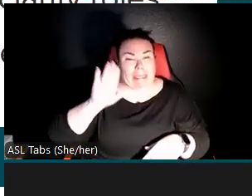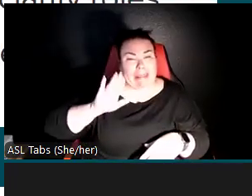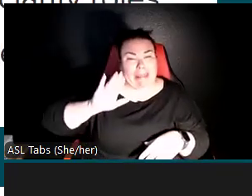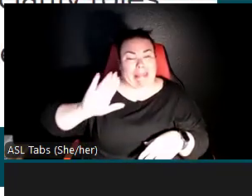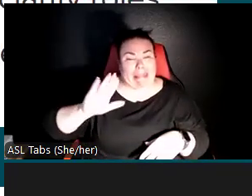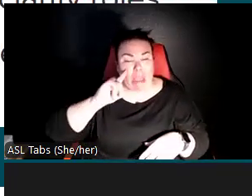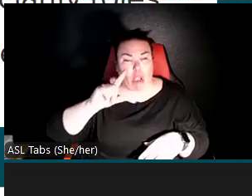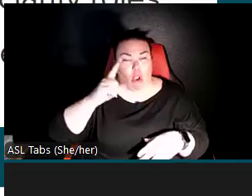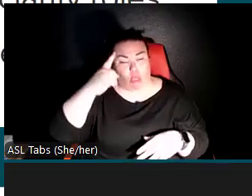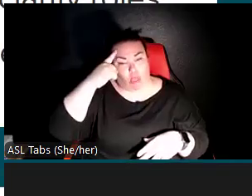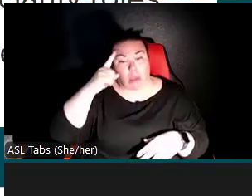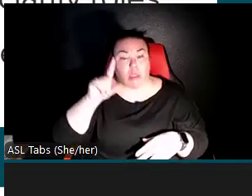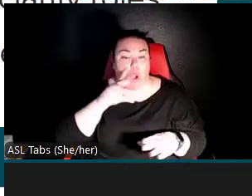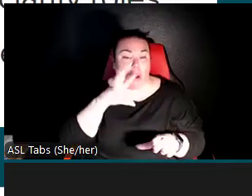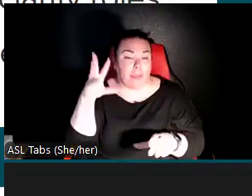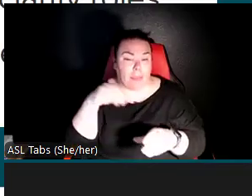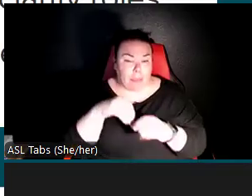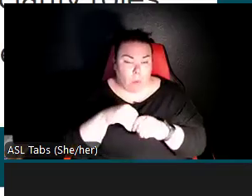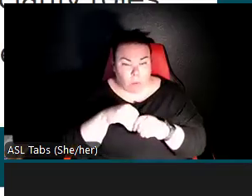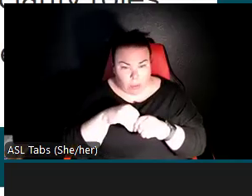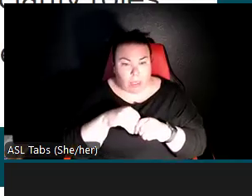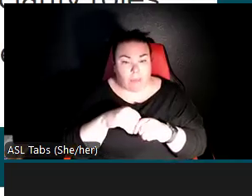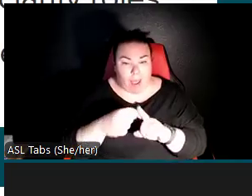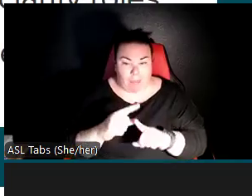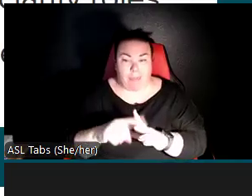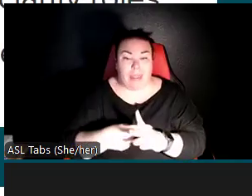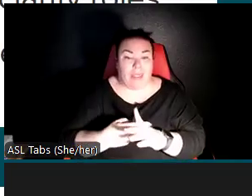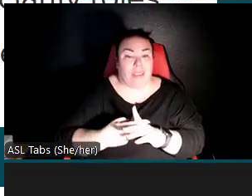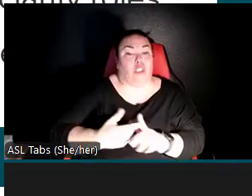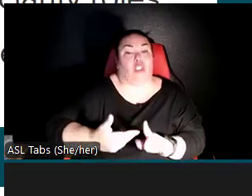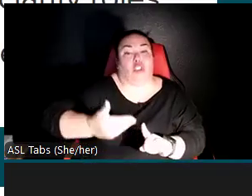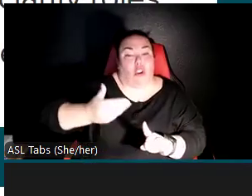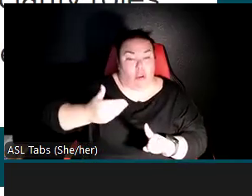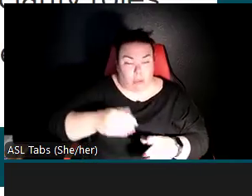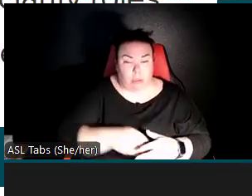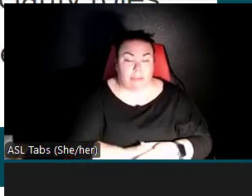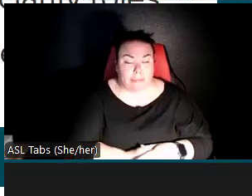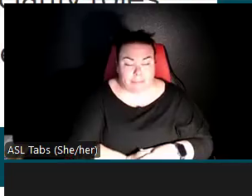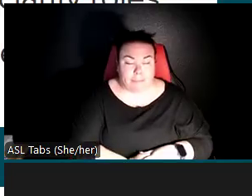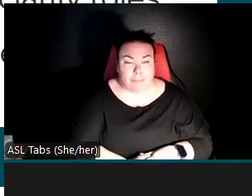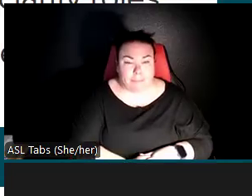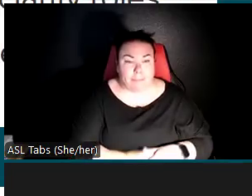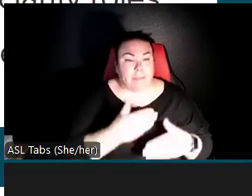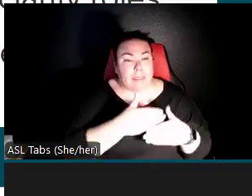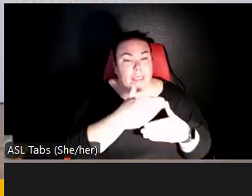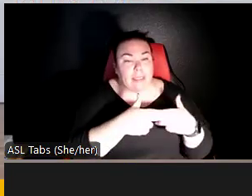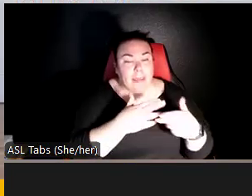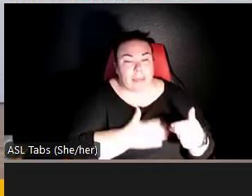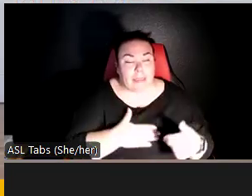who's responsible for what, and then be able to hold each other accountable. Next slide, please.